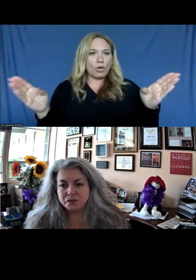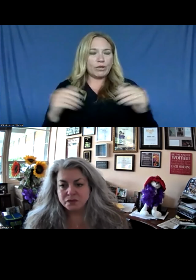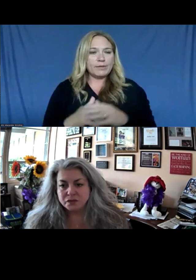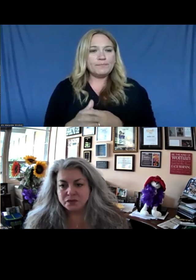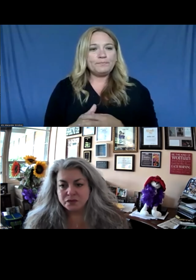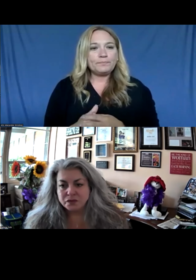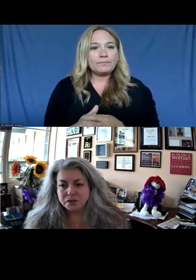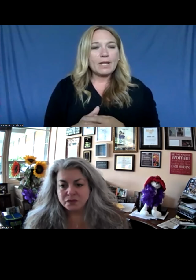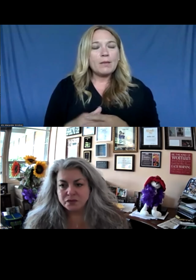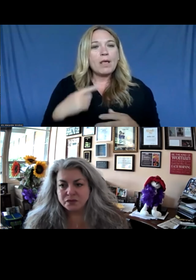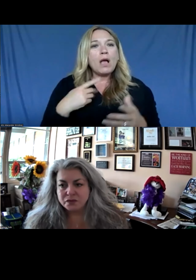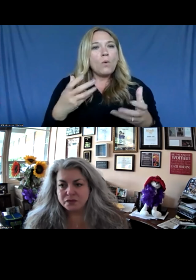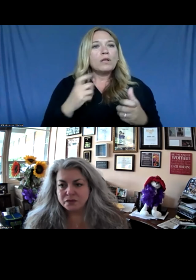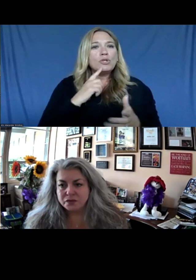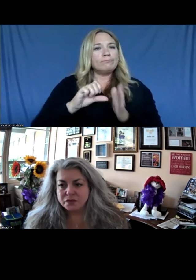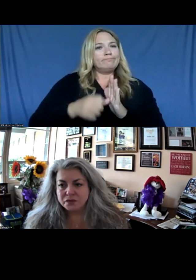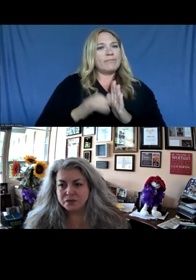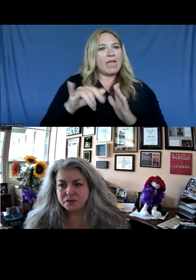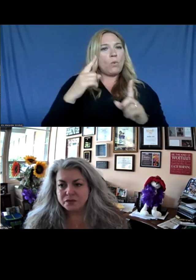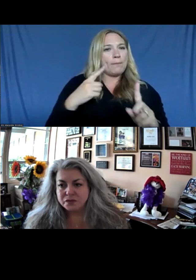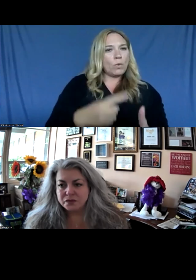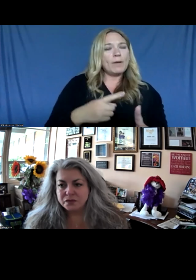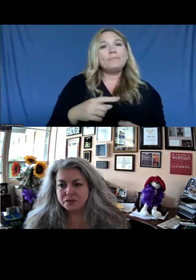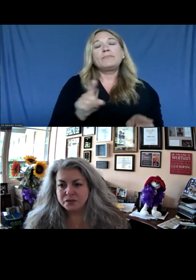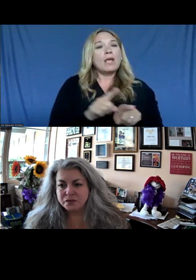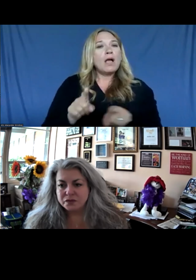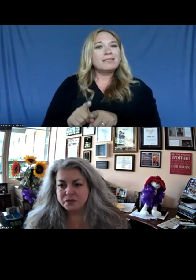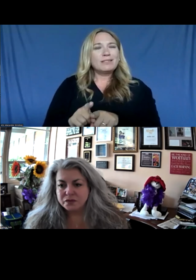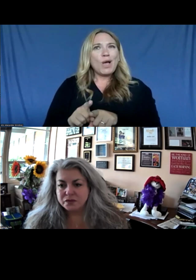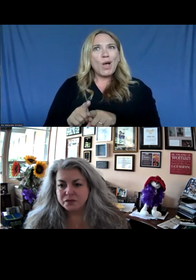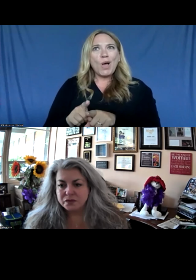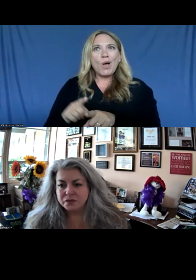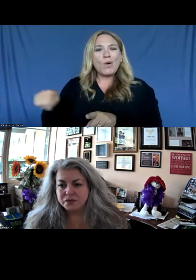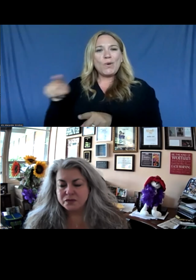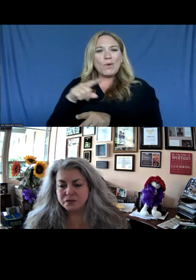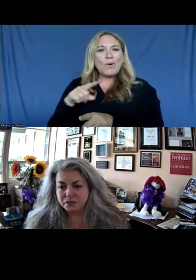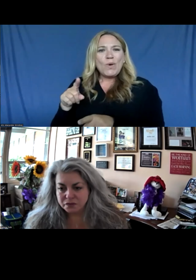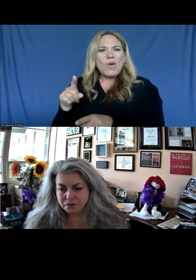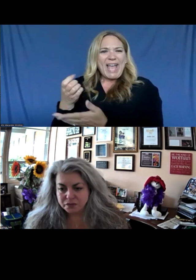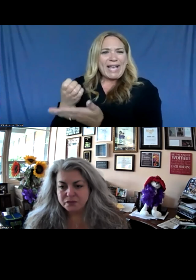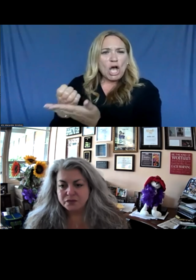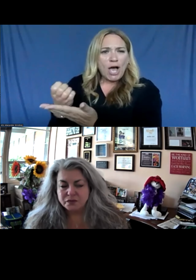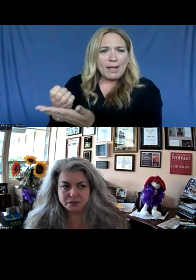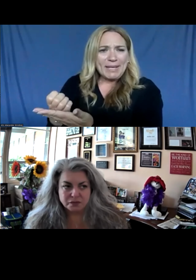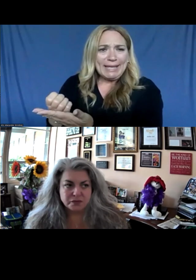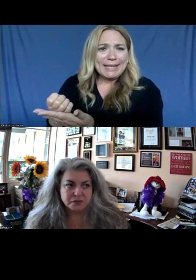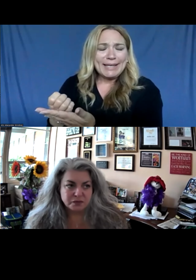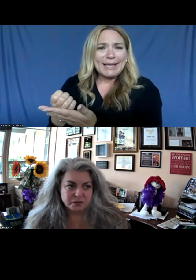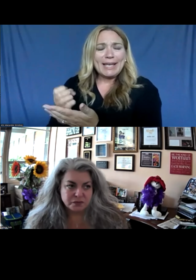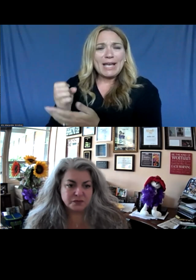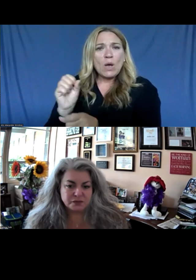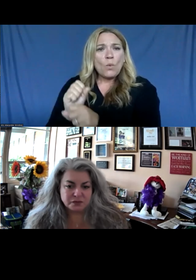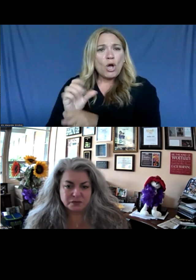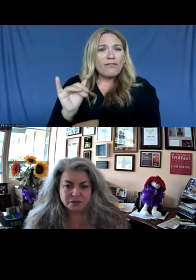to uplift that one point, and then also looking at the care economy, right? And the sheer, not only the workforce shortages that we